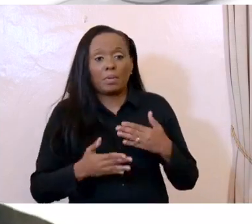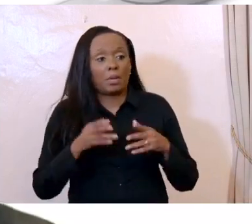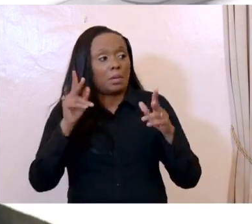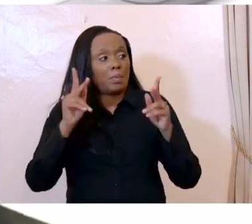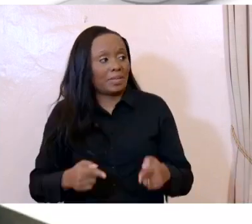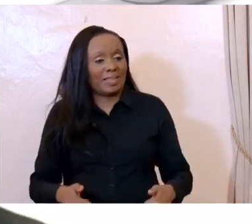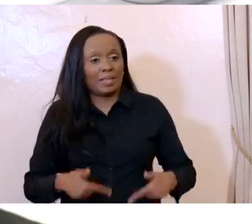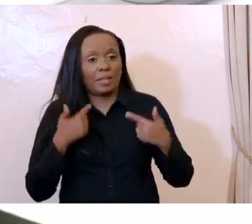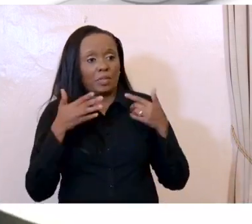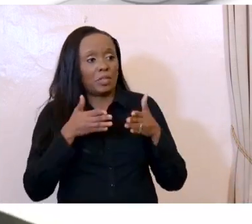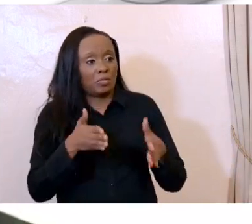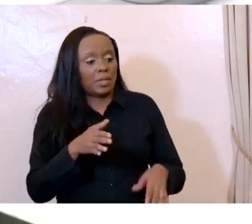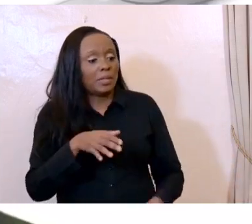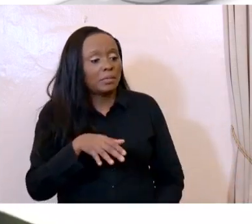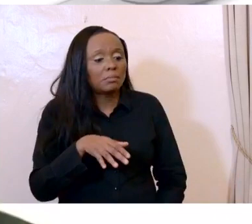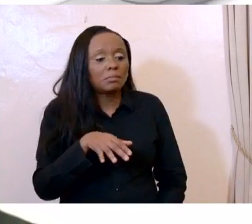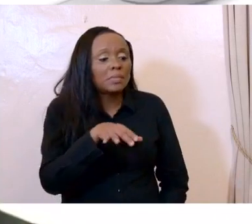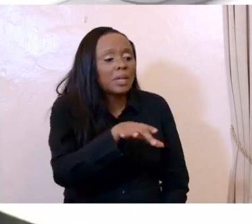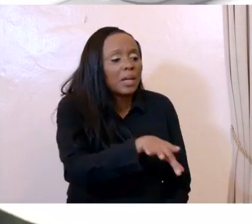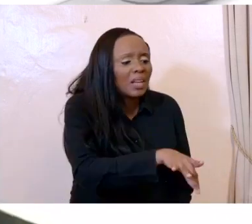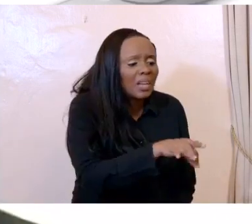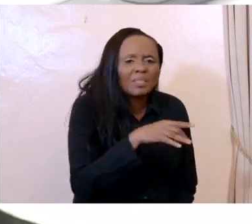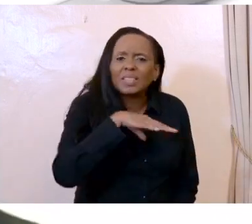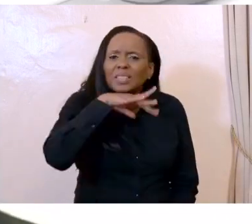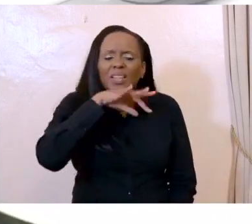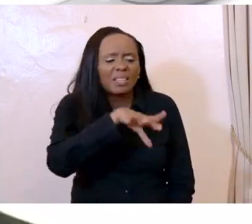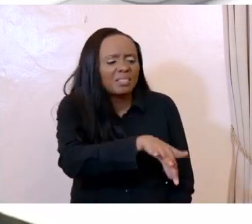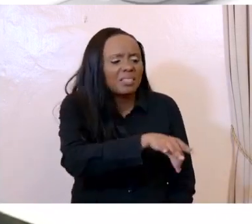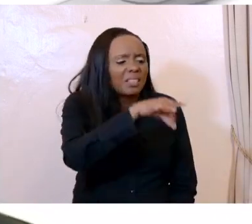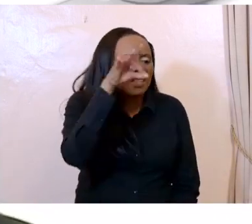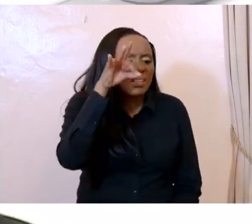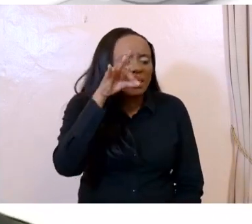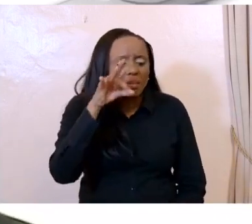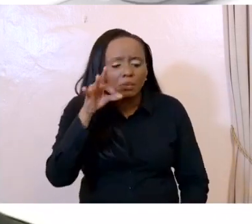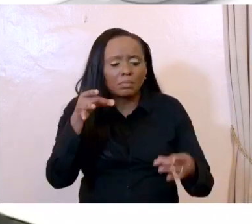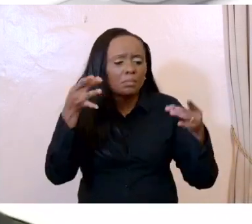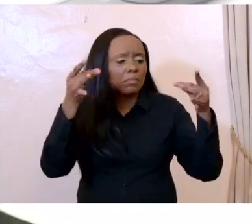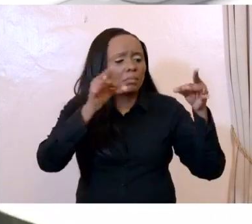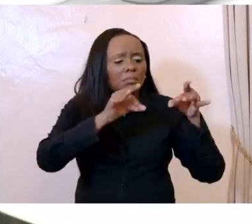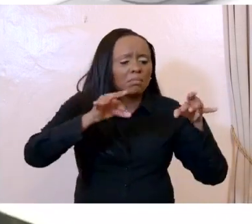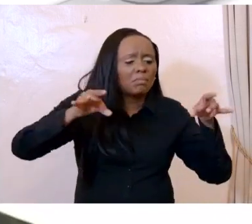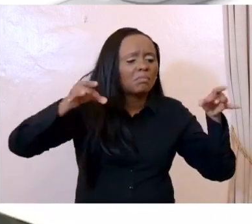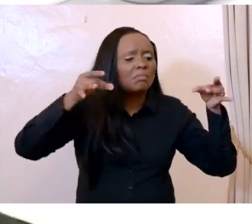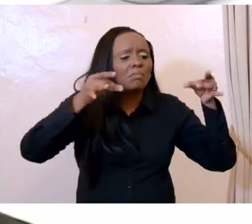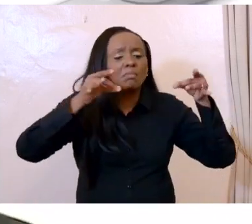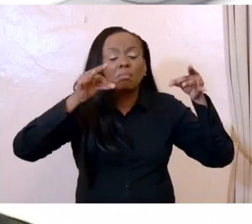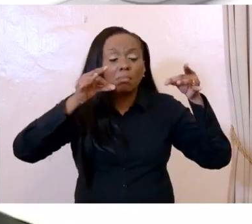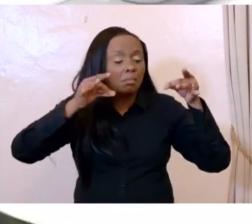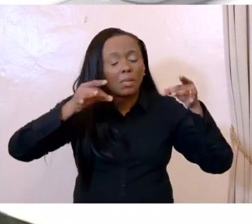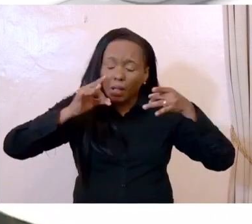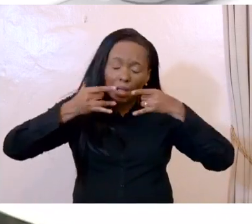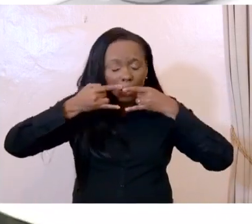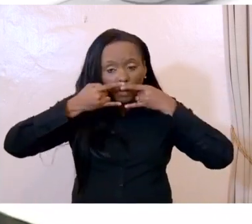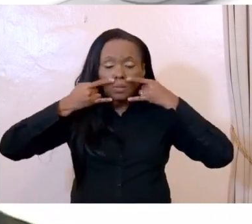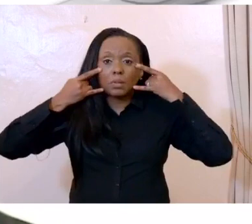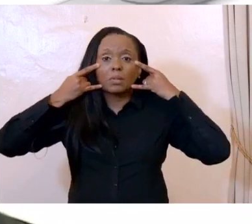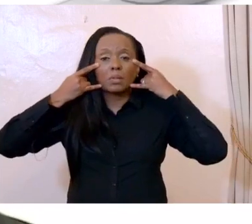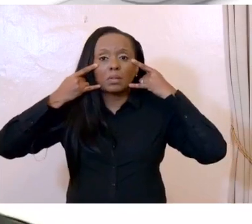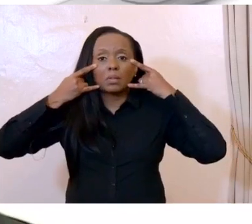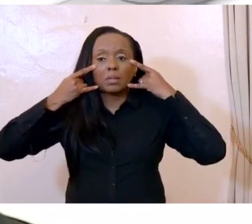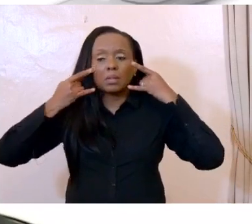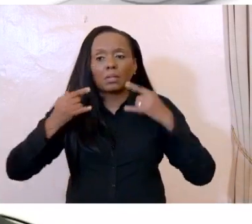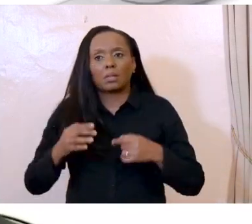have no other option. It is really, while it might appear that a cloth mask has